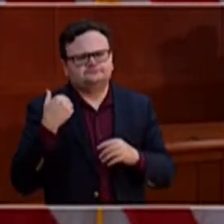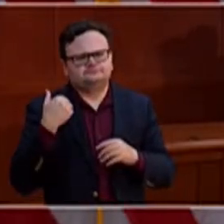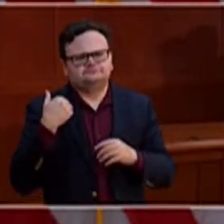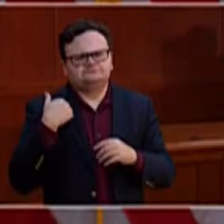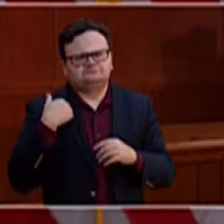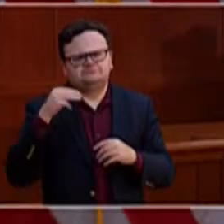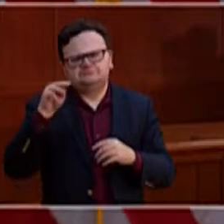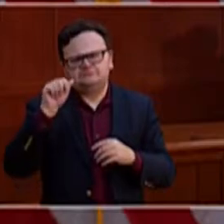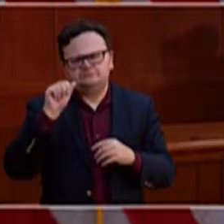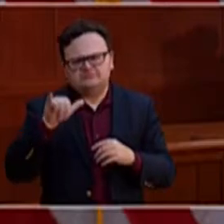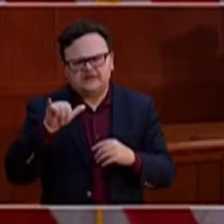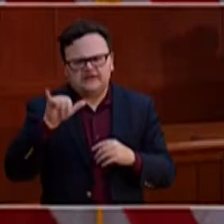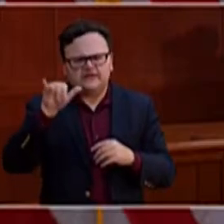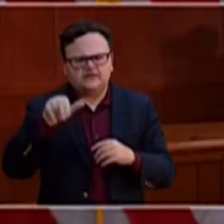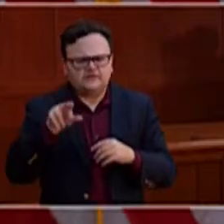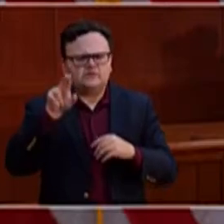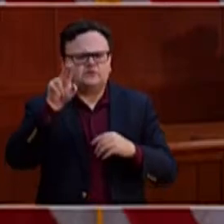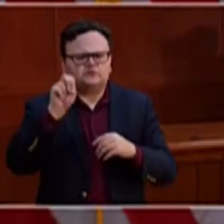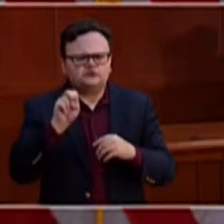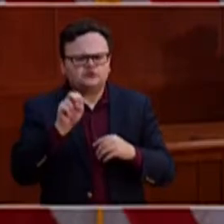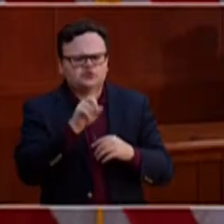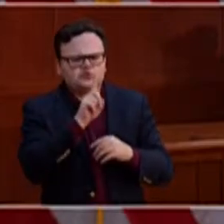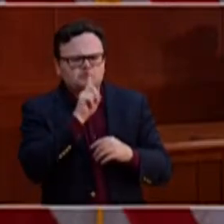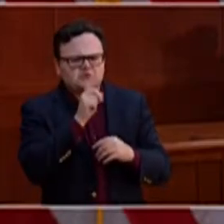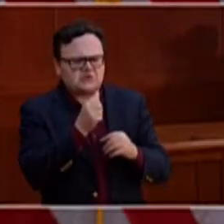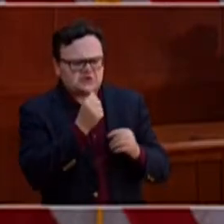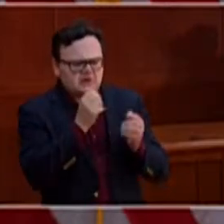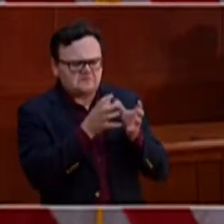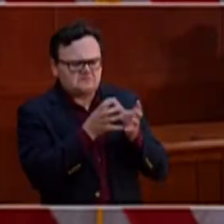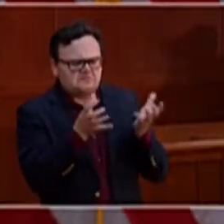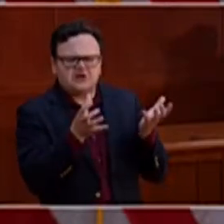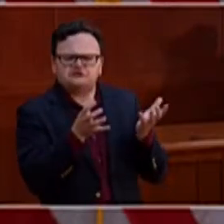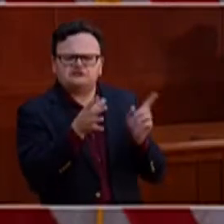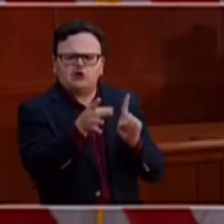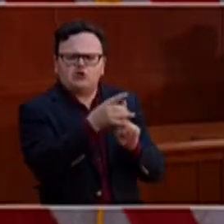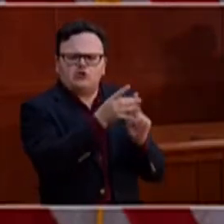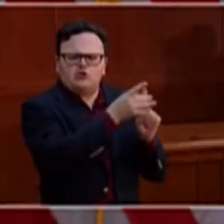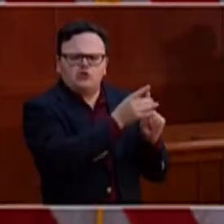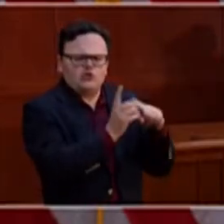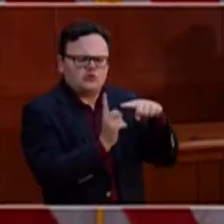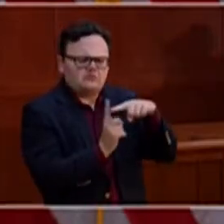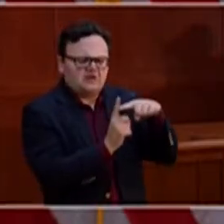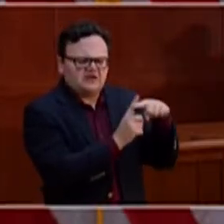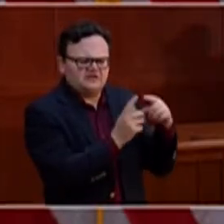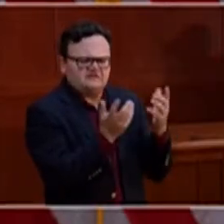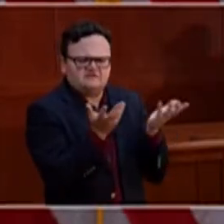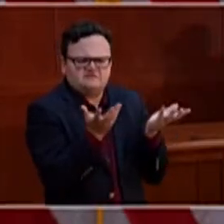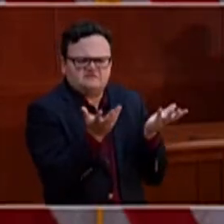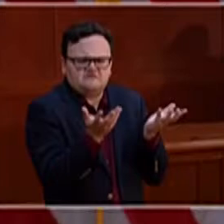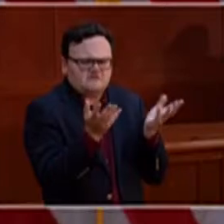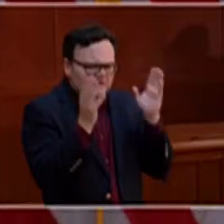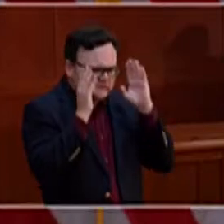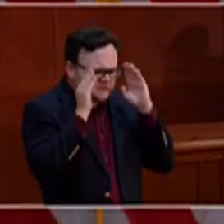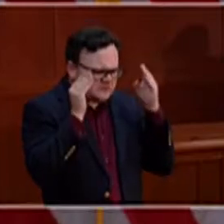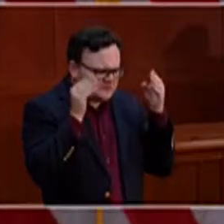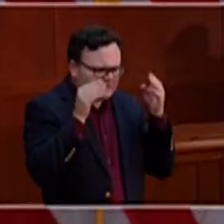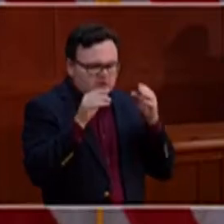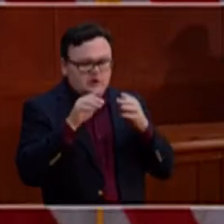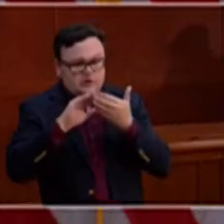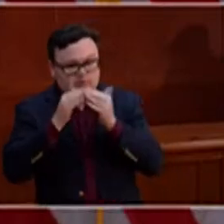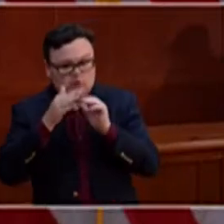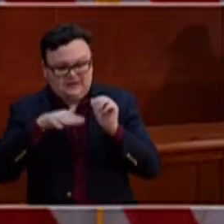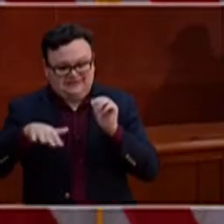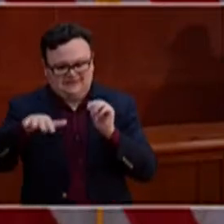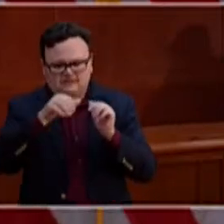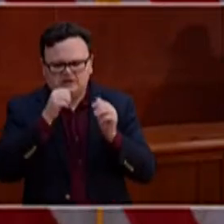with the community, very low positivity rate, and it was pretty much looking at the long-term care facilities. So it's definitely something that we're